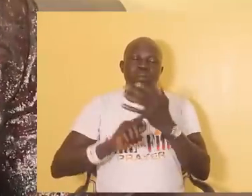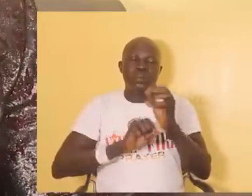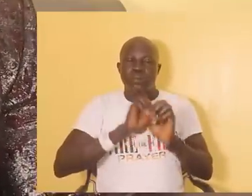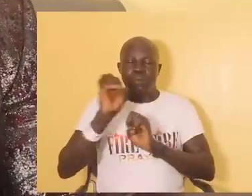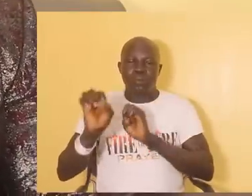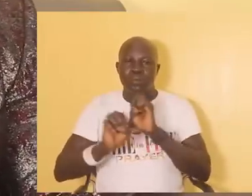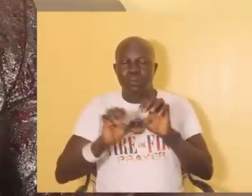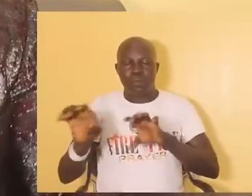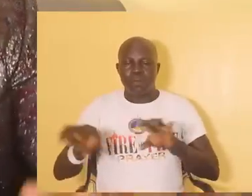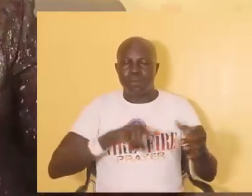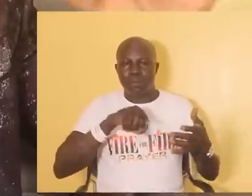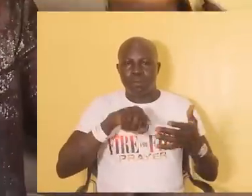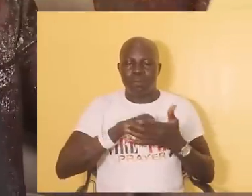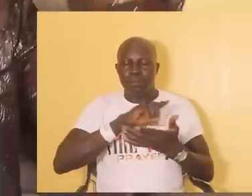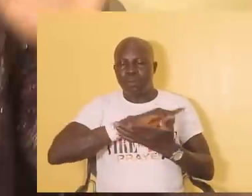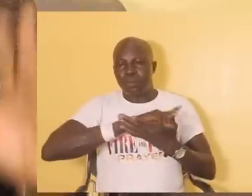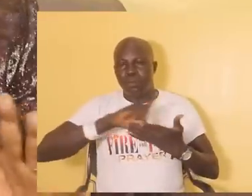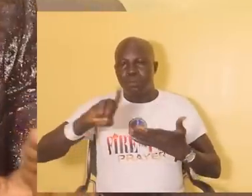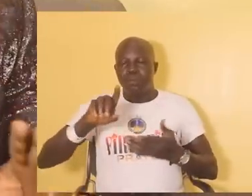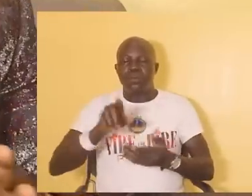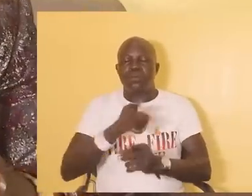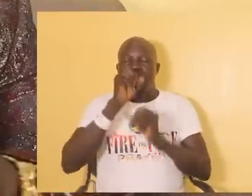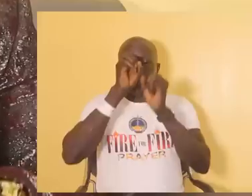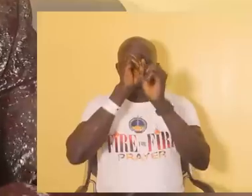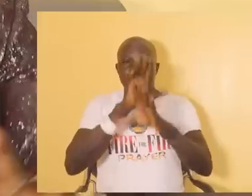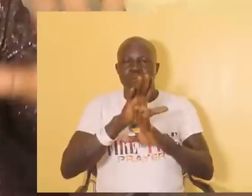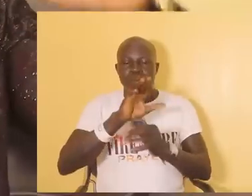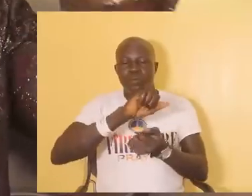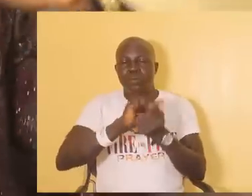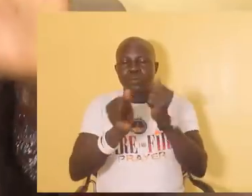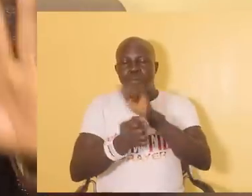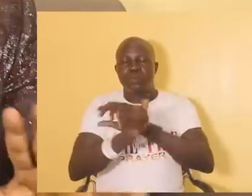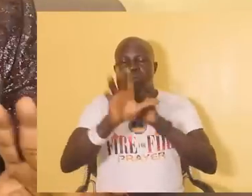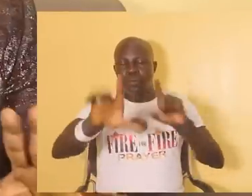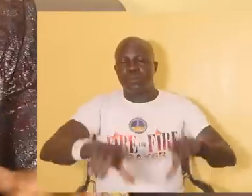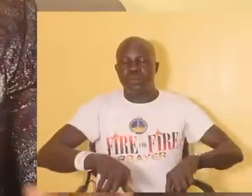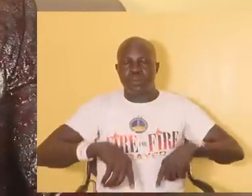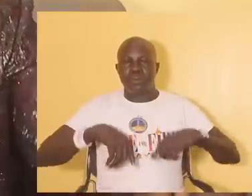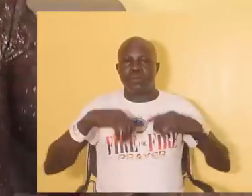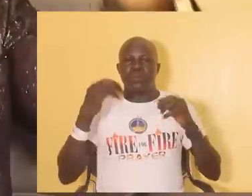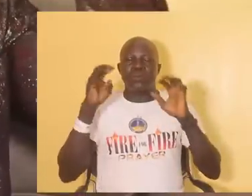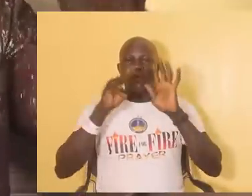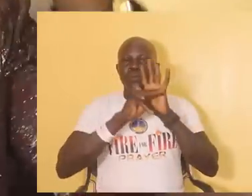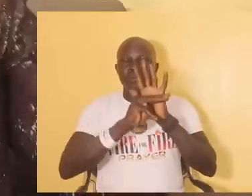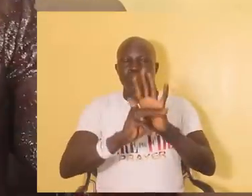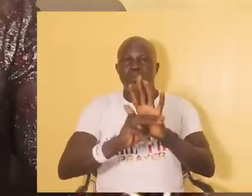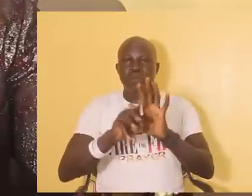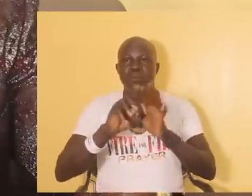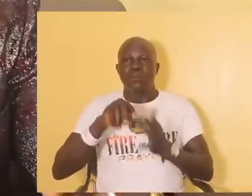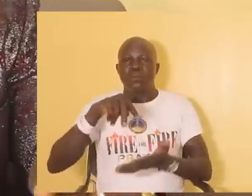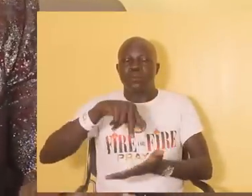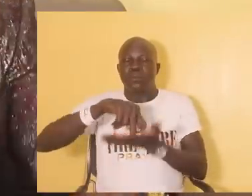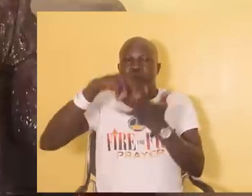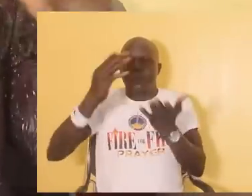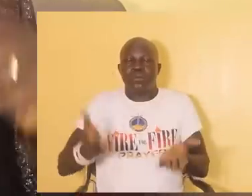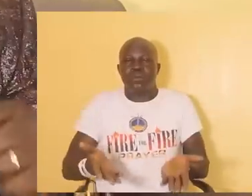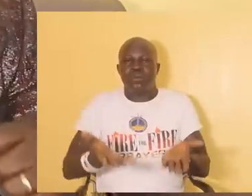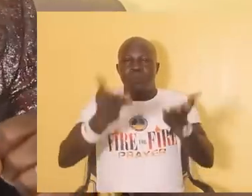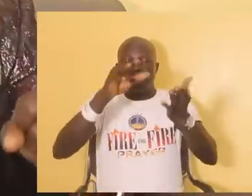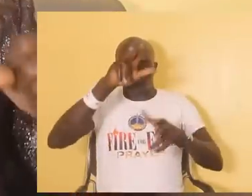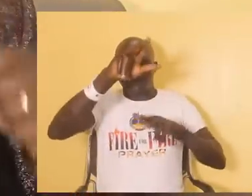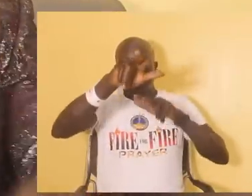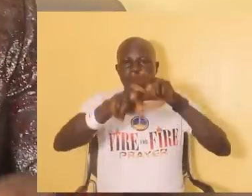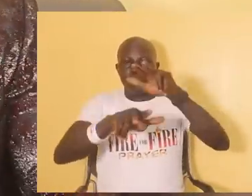se ye ibuku lo ma jasi aye re a fo wa dide wa re